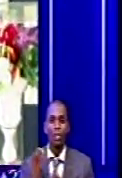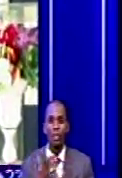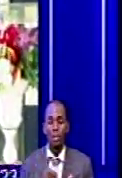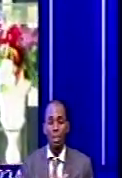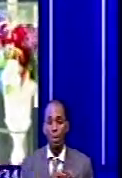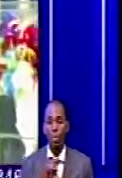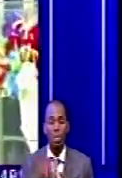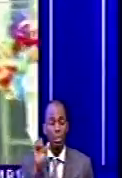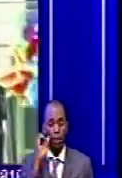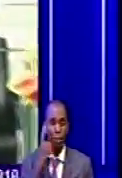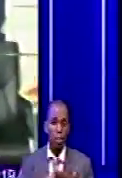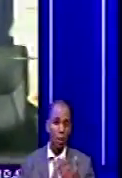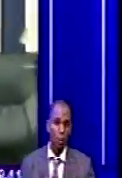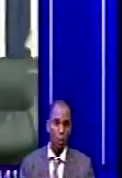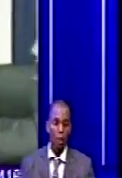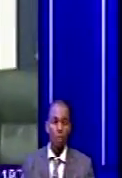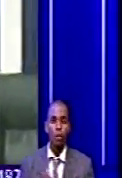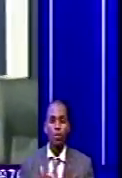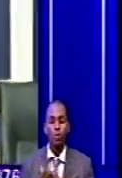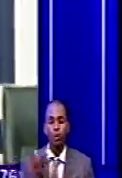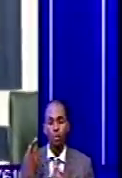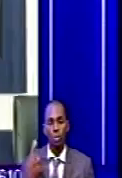coming up. Go to